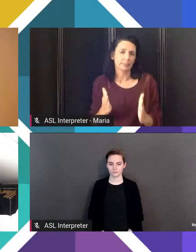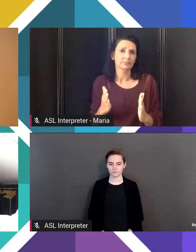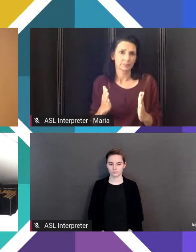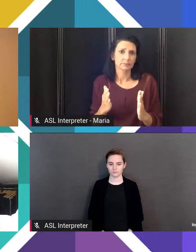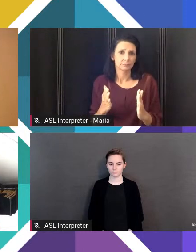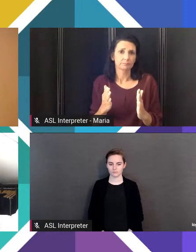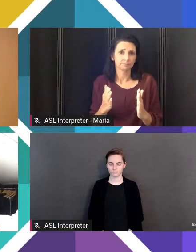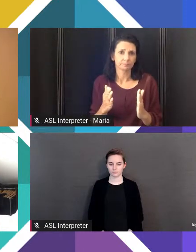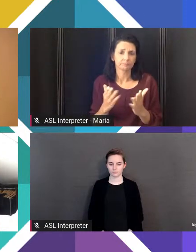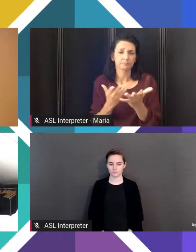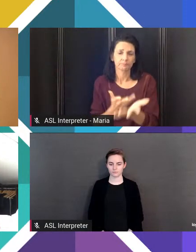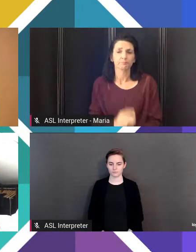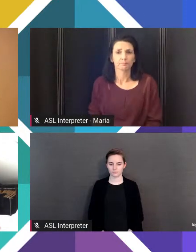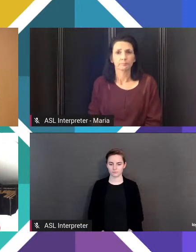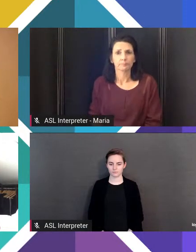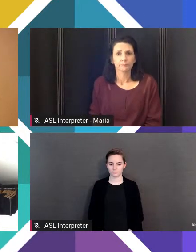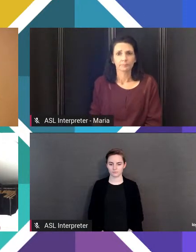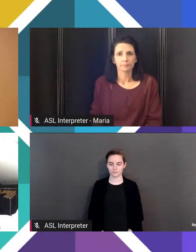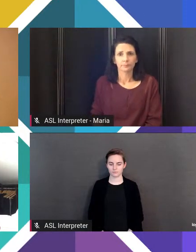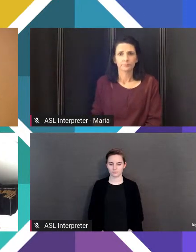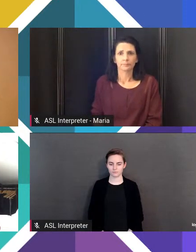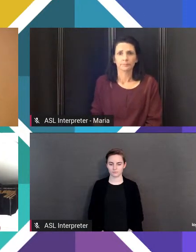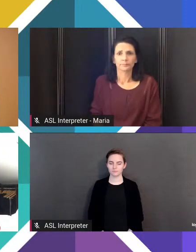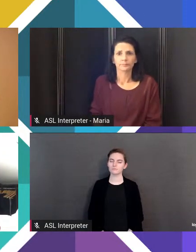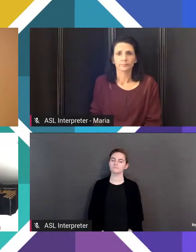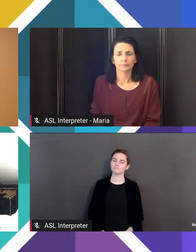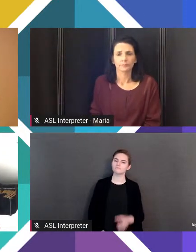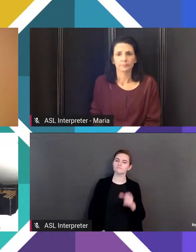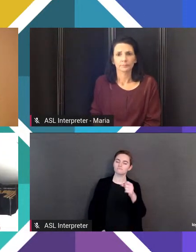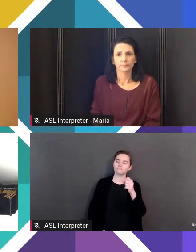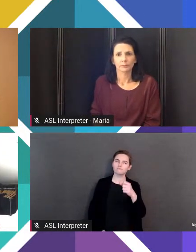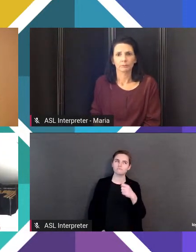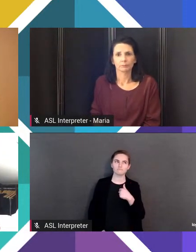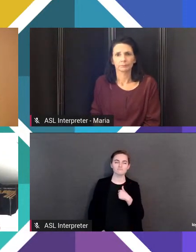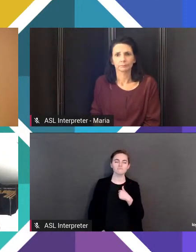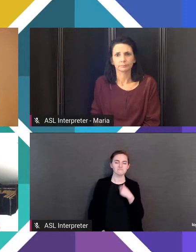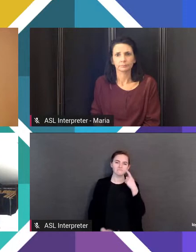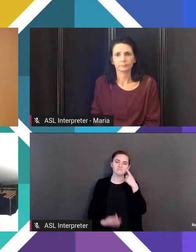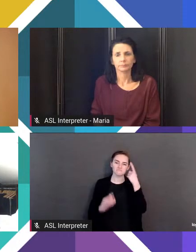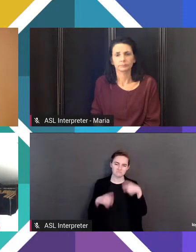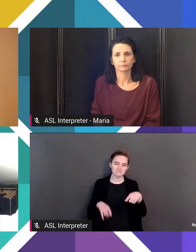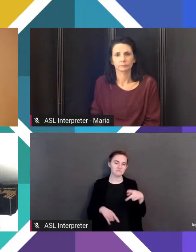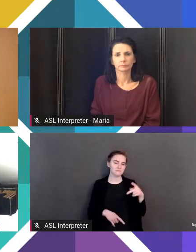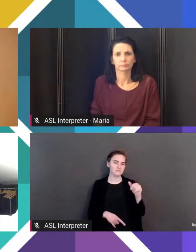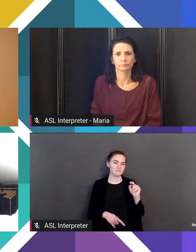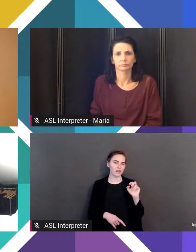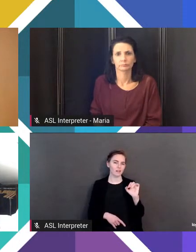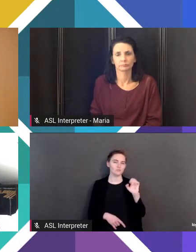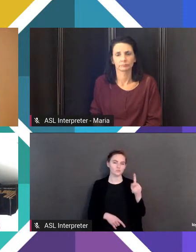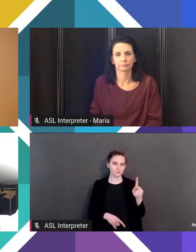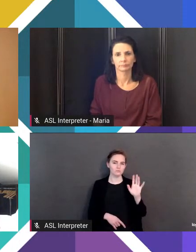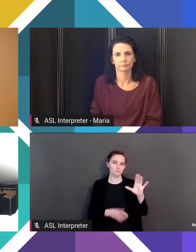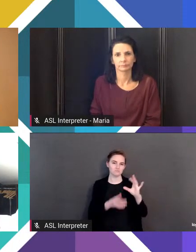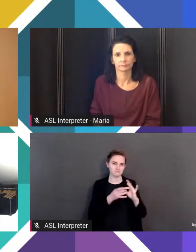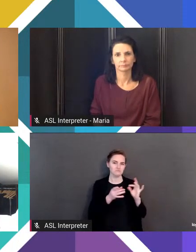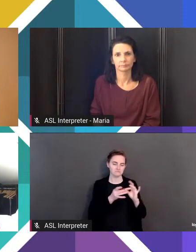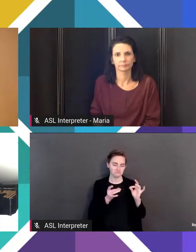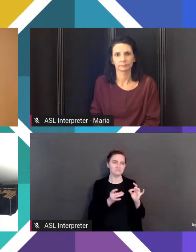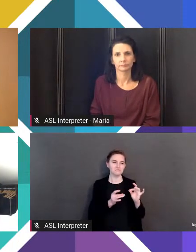Yeah. Finn, I'd like to go to you next. Yeah, I think like Patrick, you said it very well. I really feel